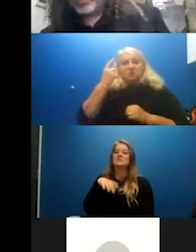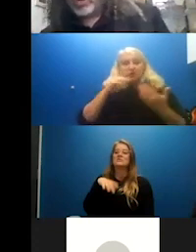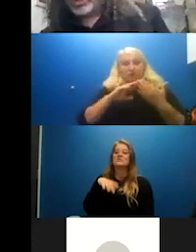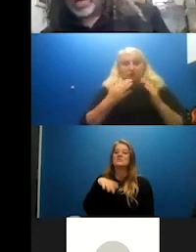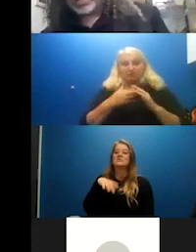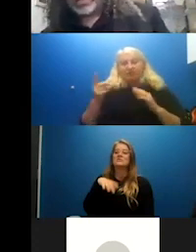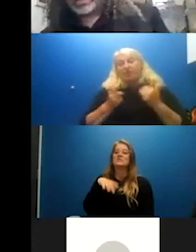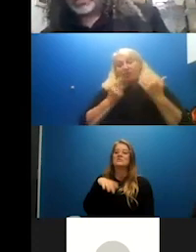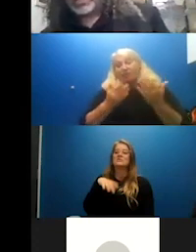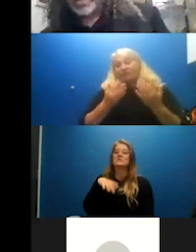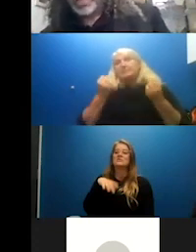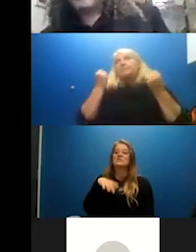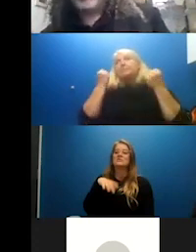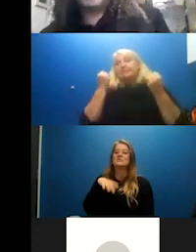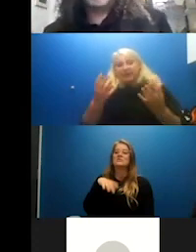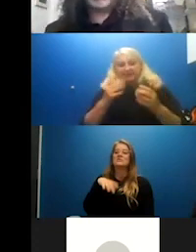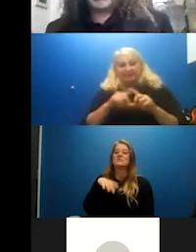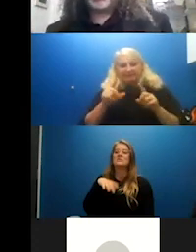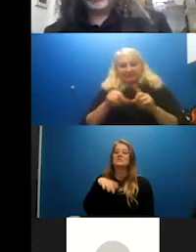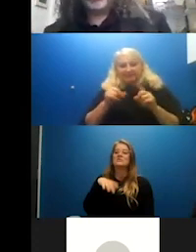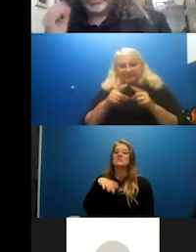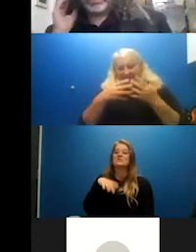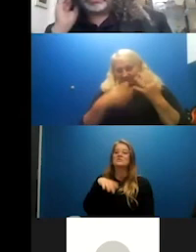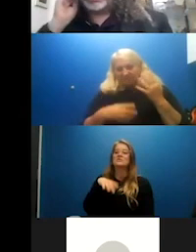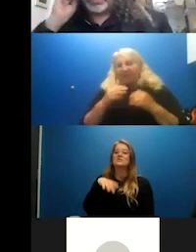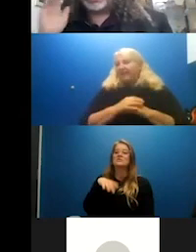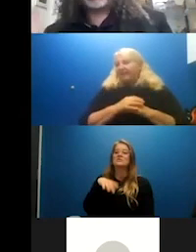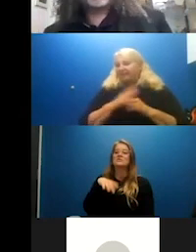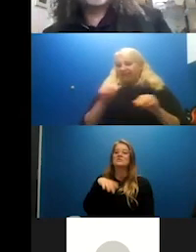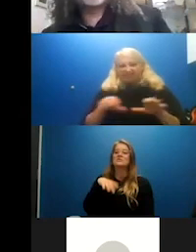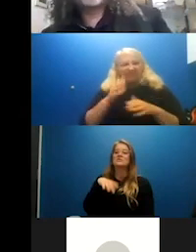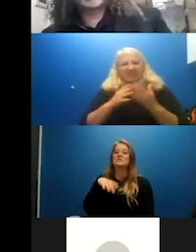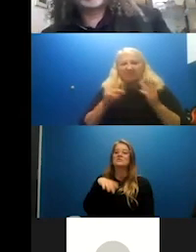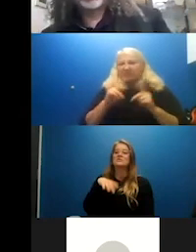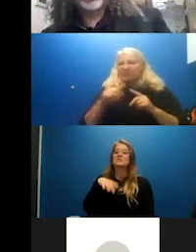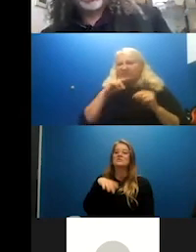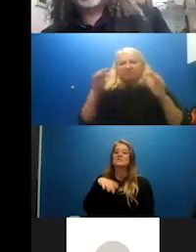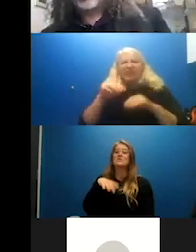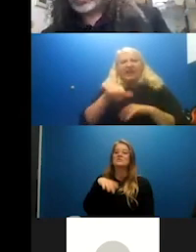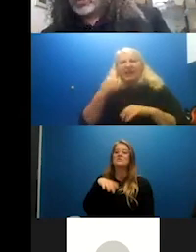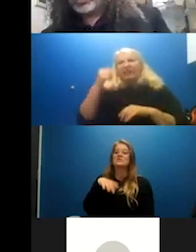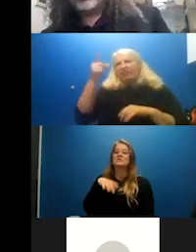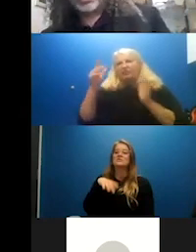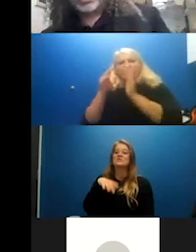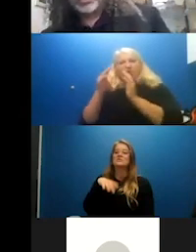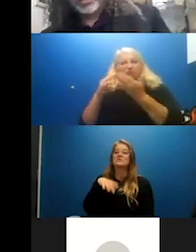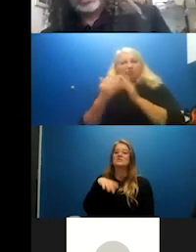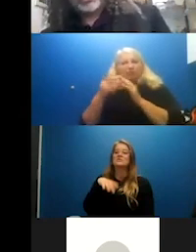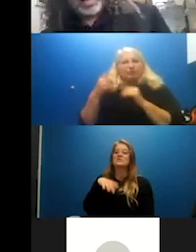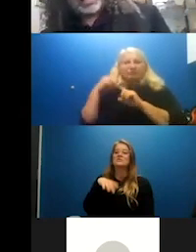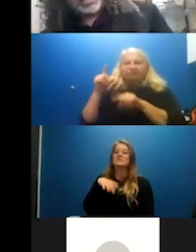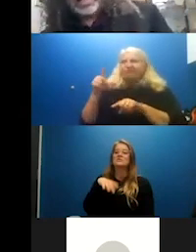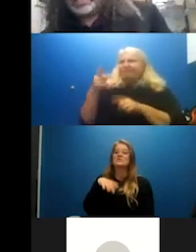wellness promotion activities, and people aren't coming. Another isolated community with which I've worked. And so the solution was